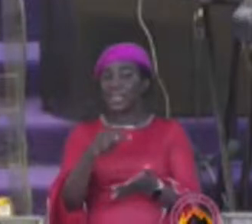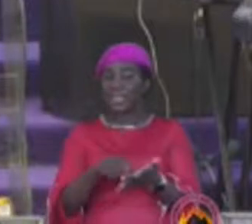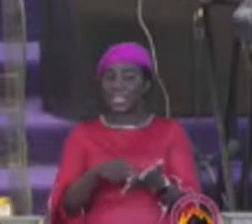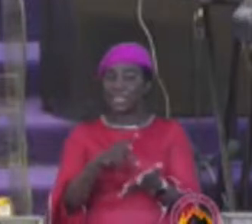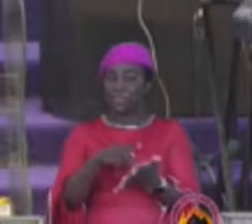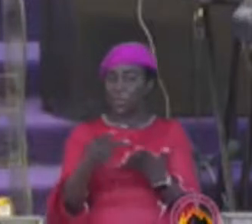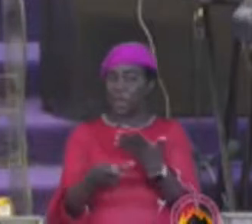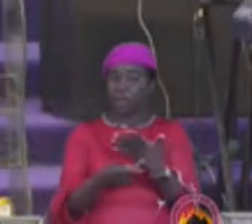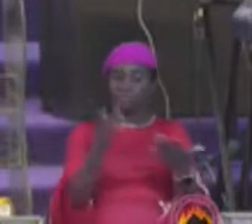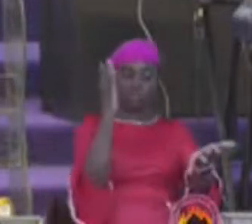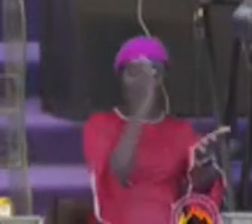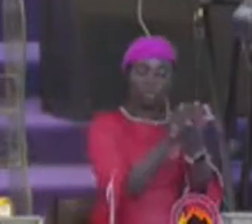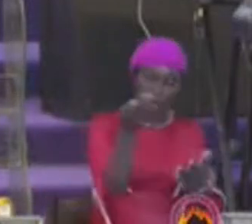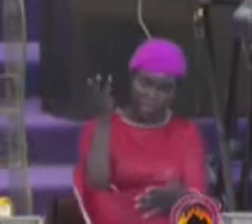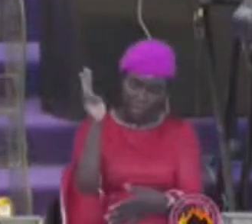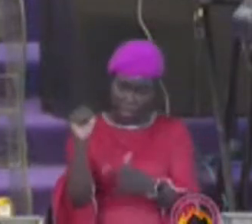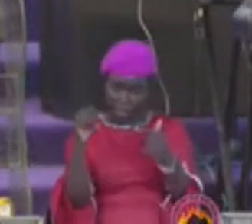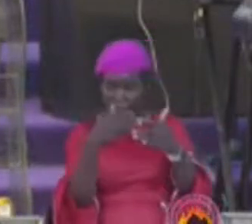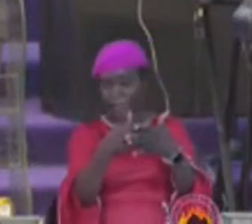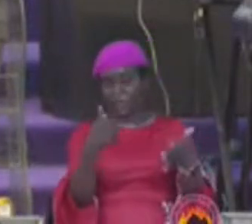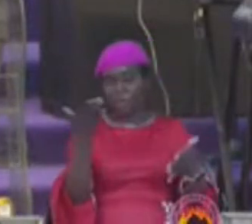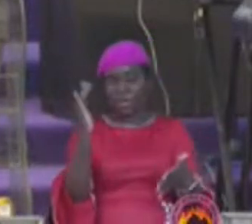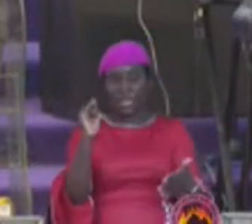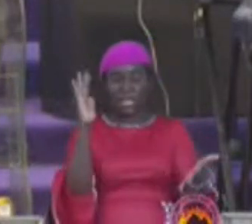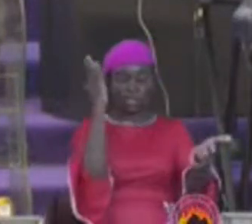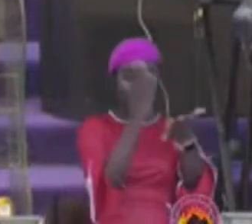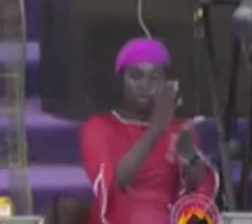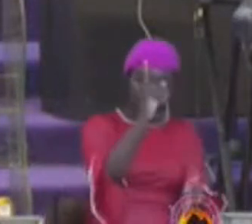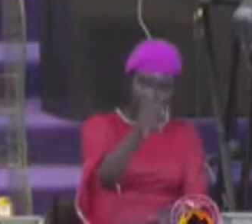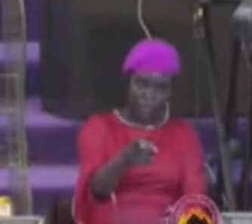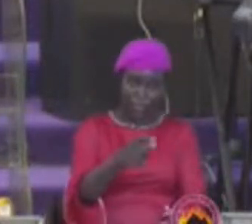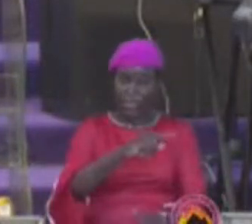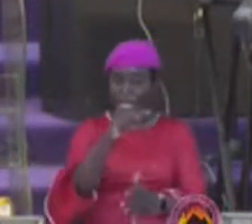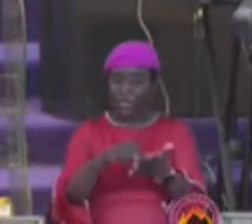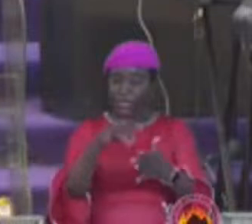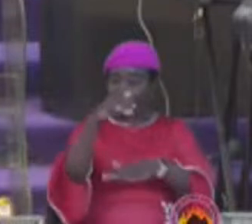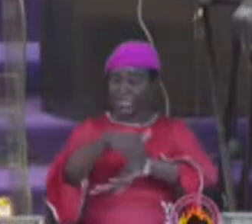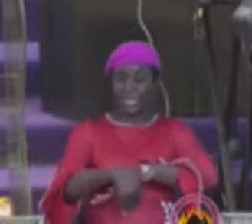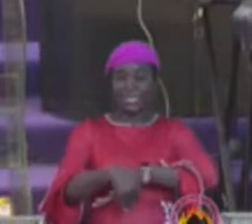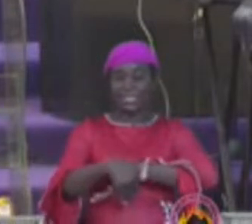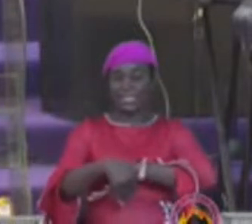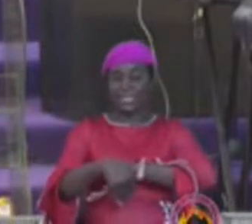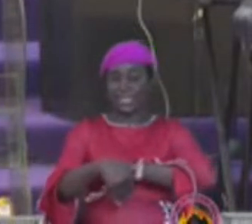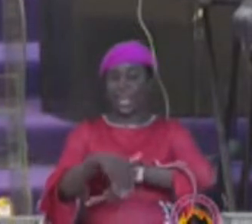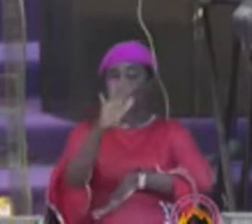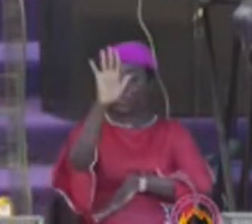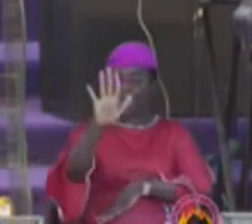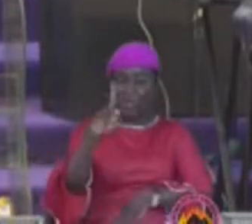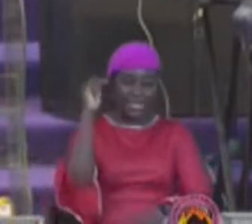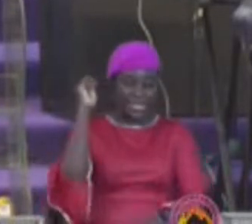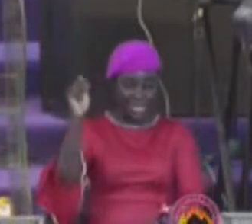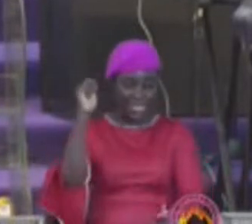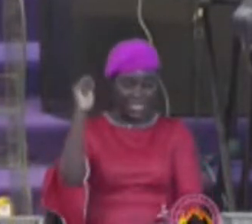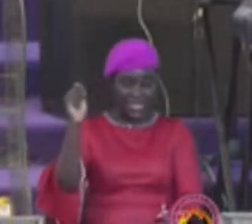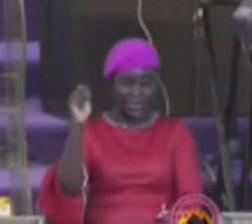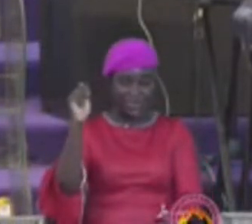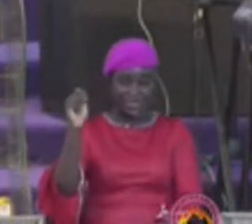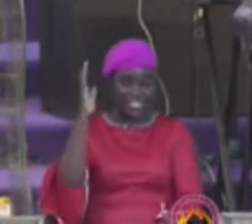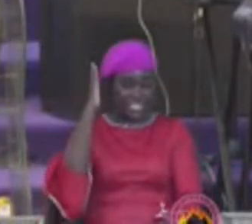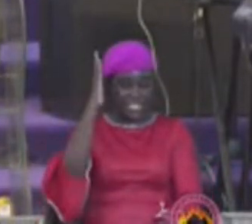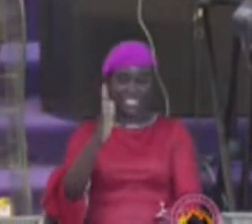Stop You. Tonight, your testimony is